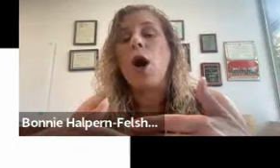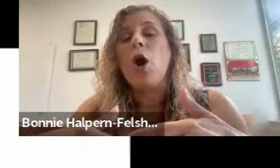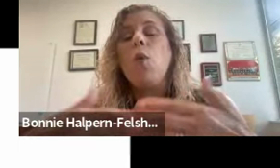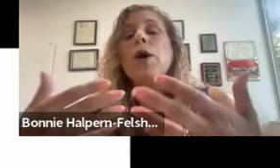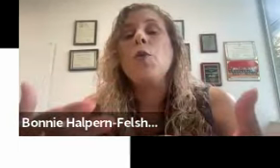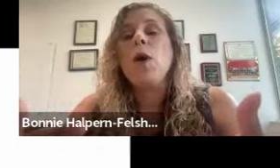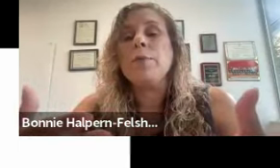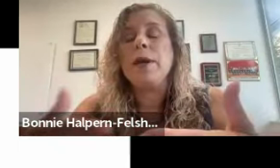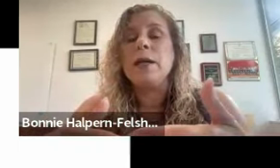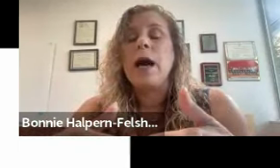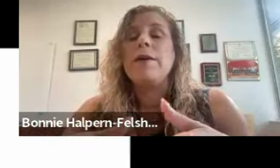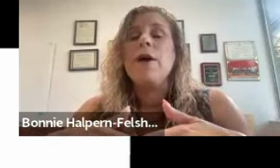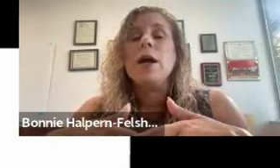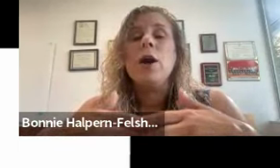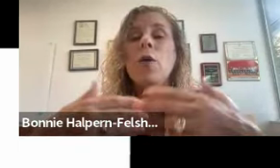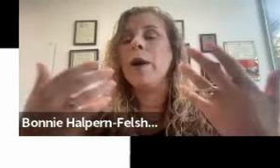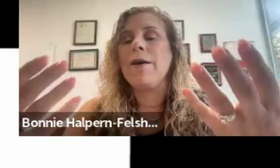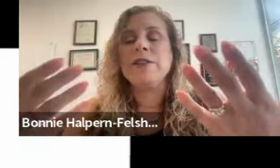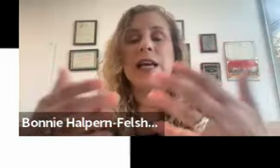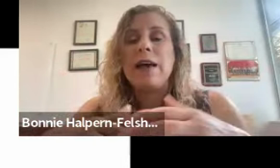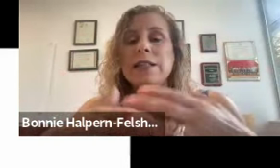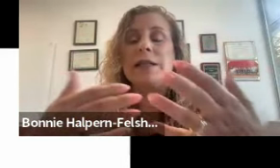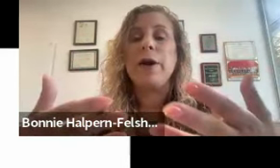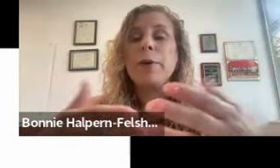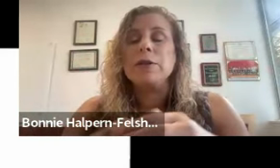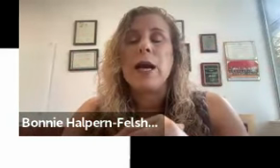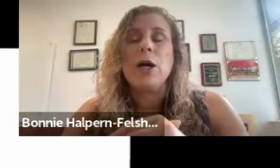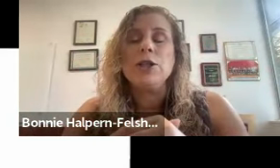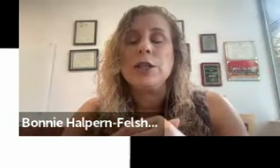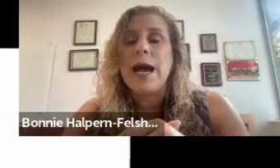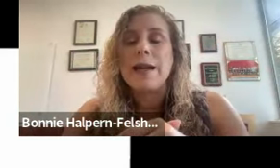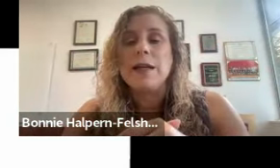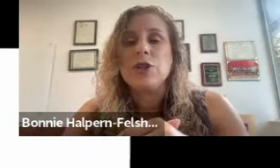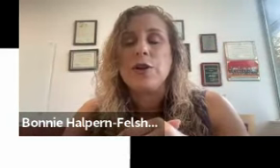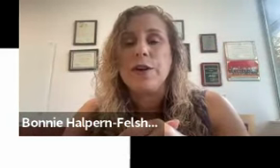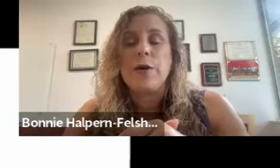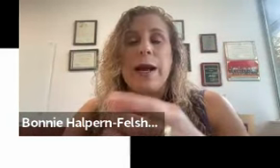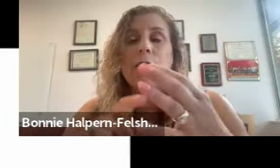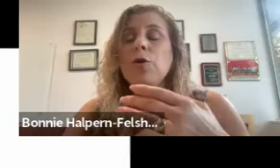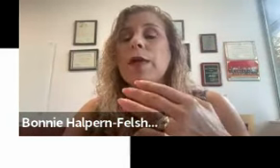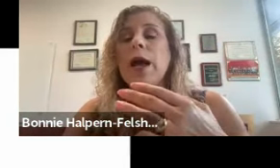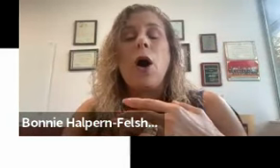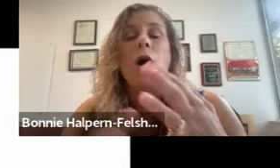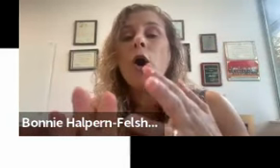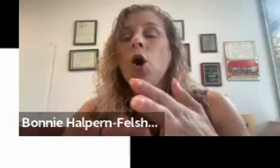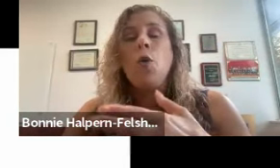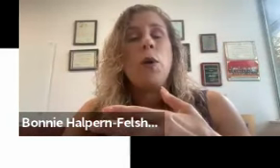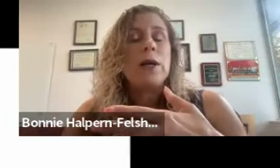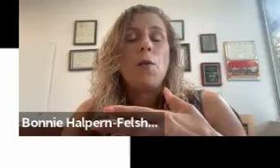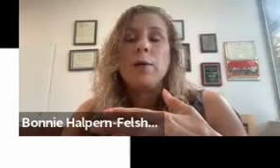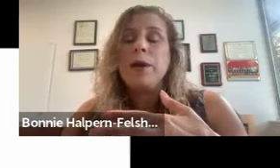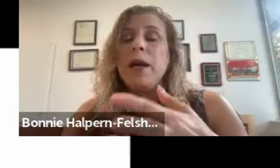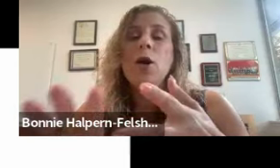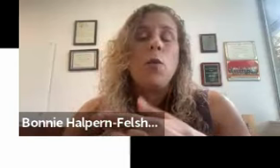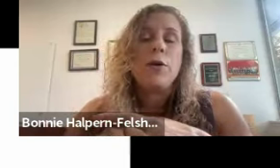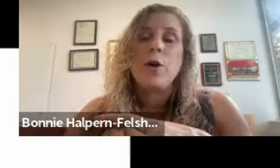you are, what you want to be in life. We often say, as a developmental psychologist, adolescents are figuring out who they are, what they